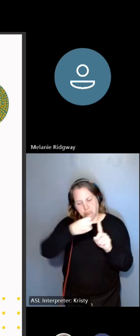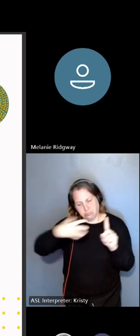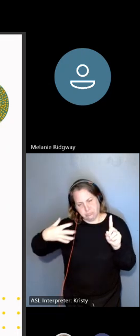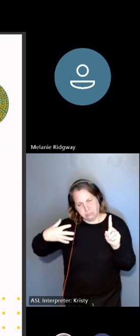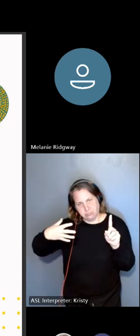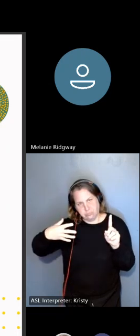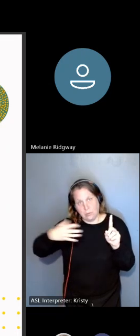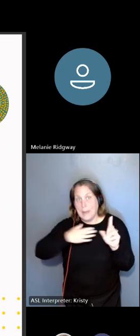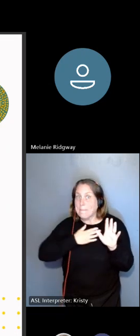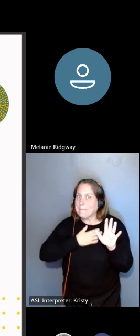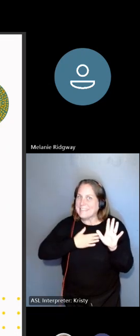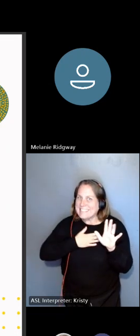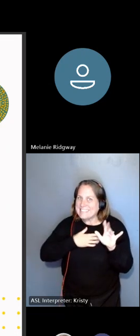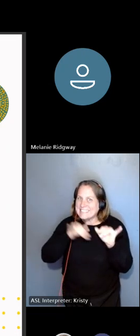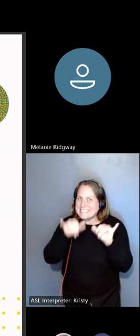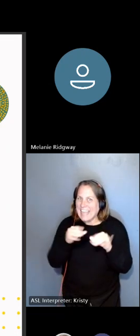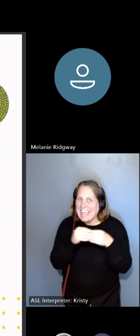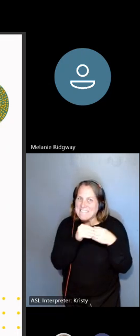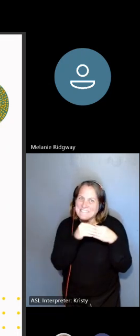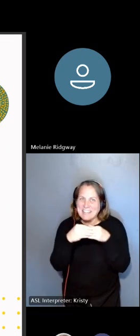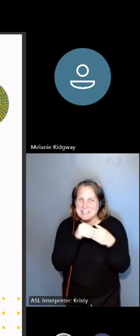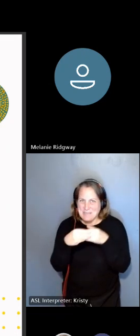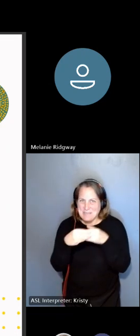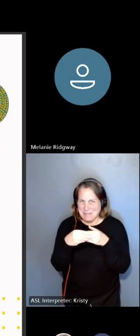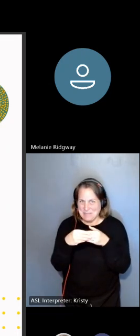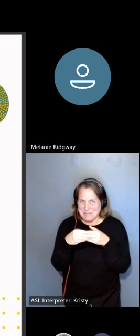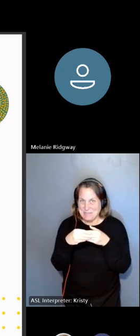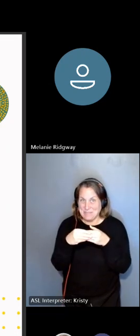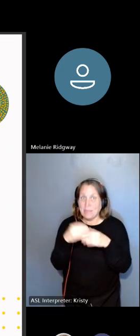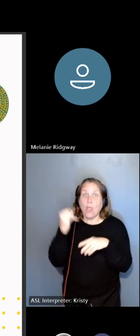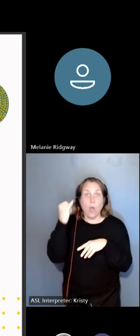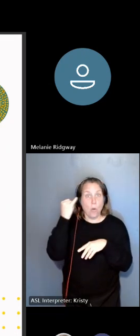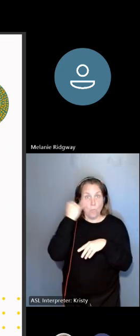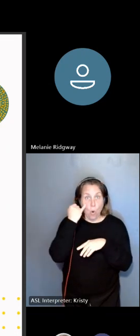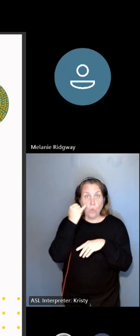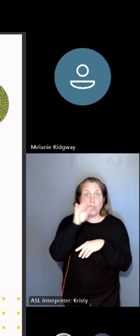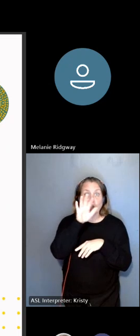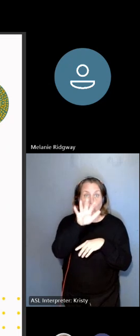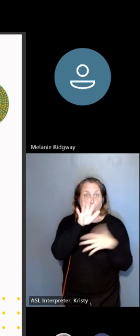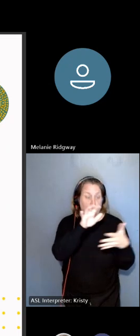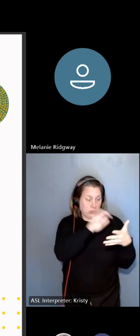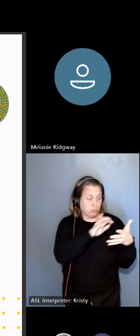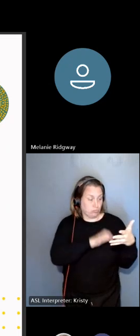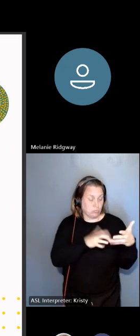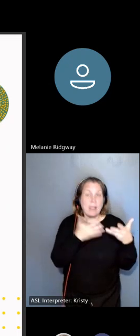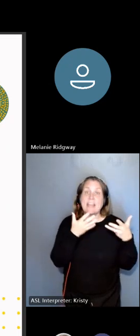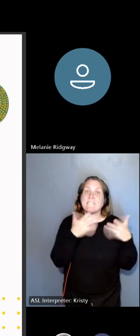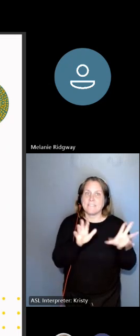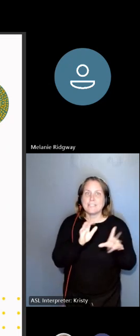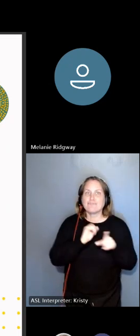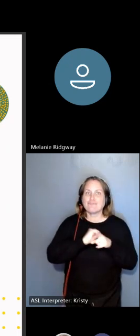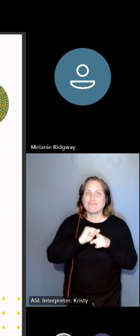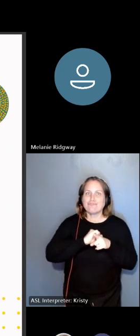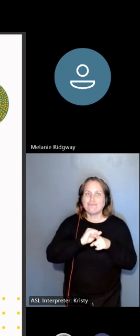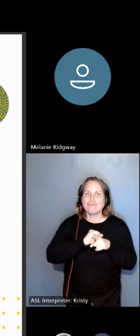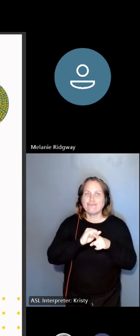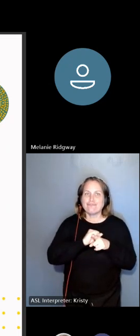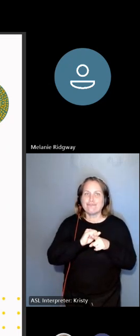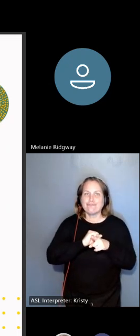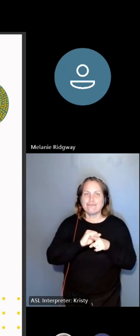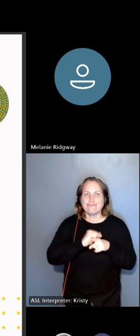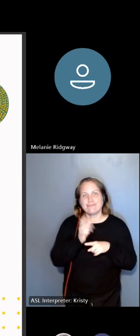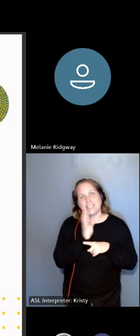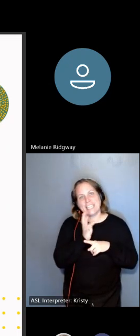flexible. Once you have rehearsed your script, you will be able to use